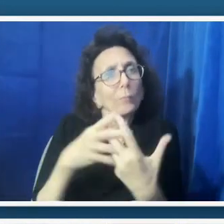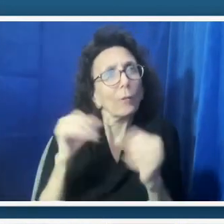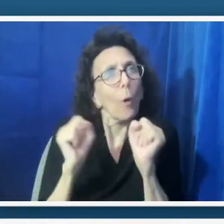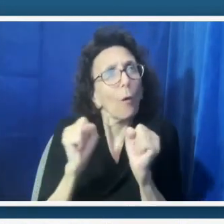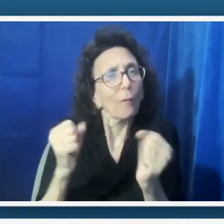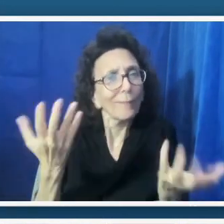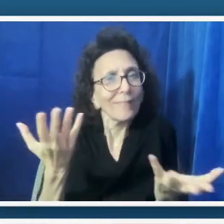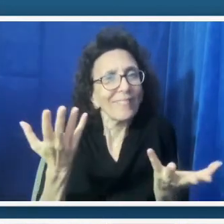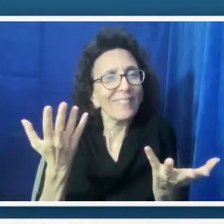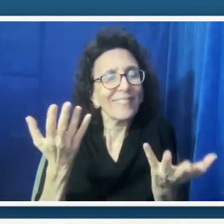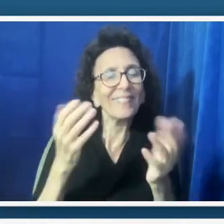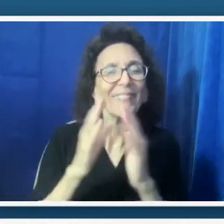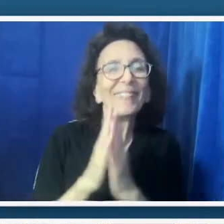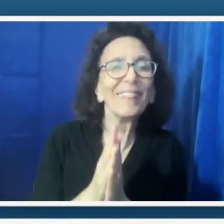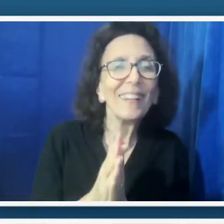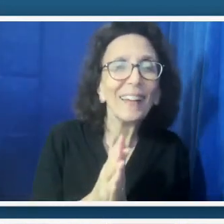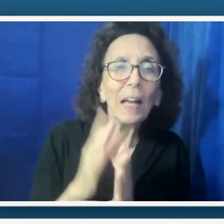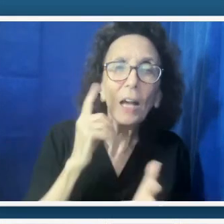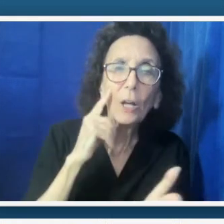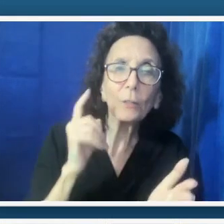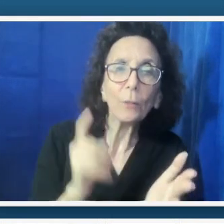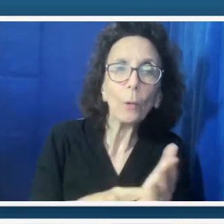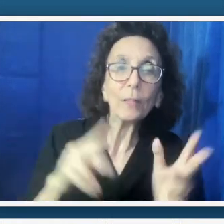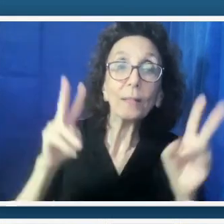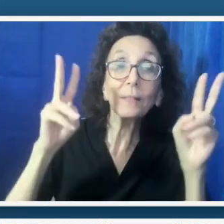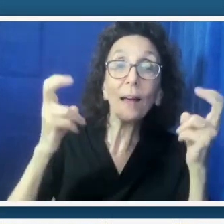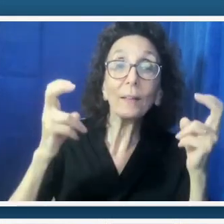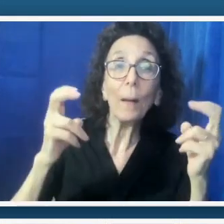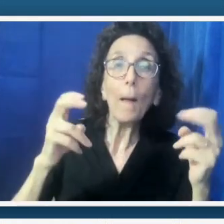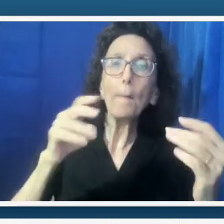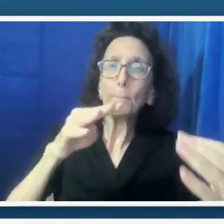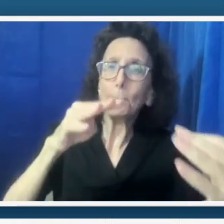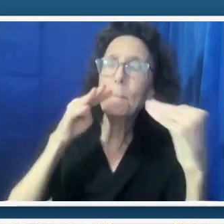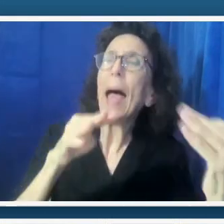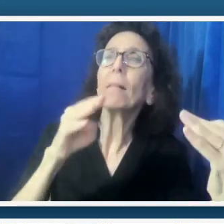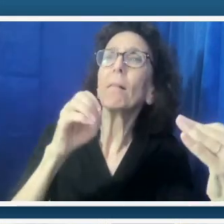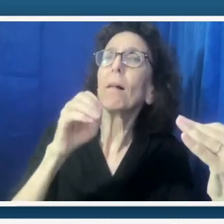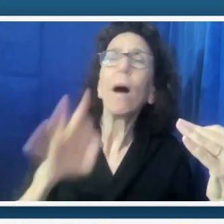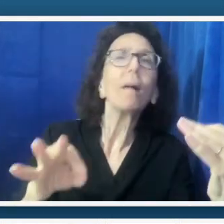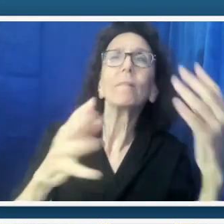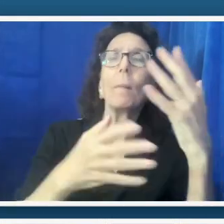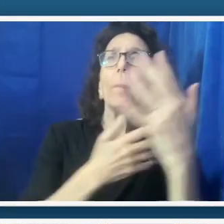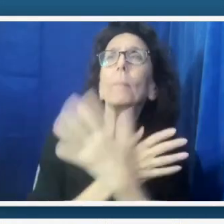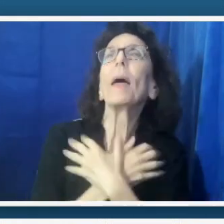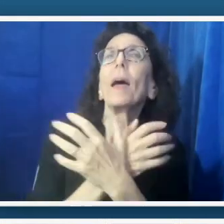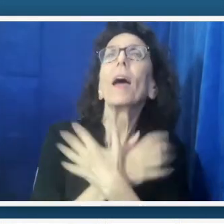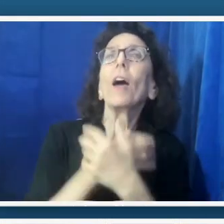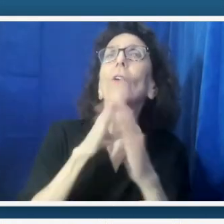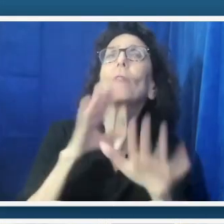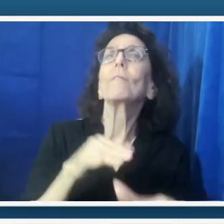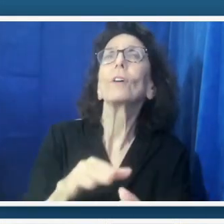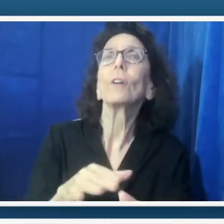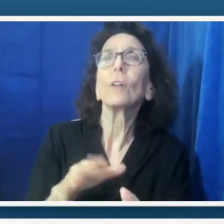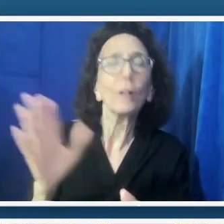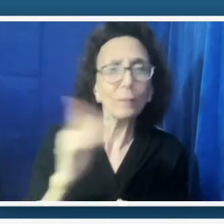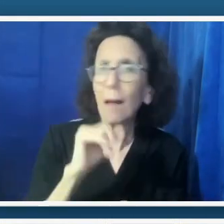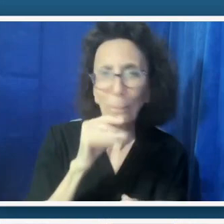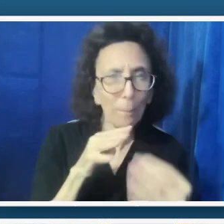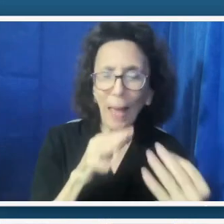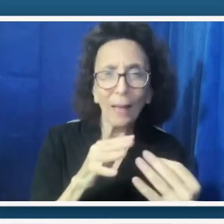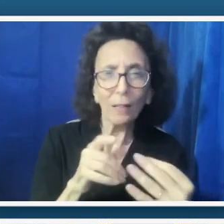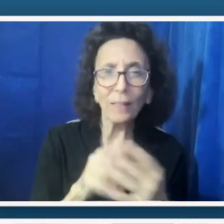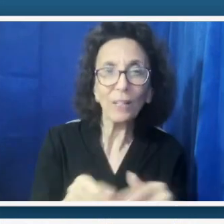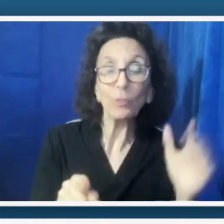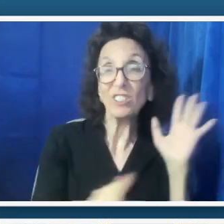also notable that the title of the painting is The Battle at Bear River, when it was largely a one-sided